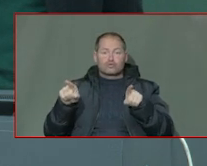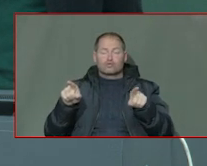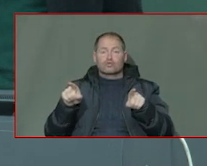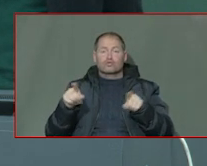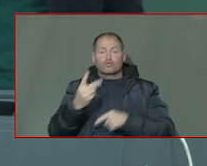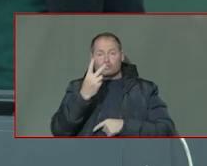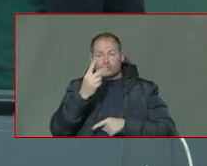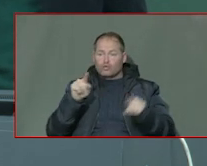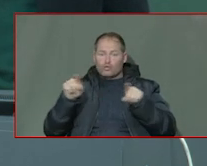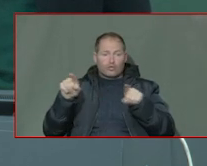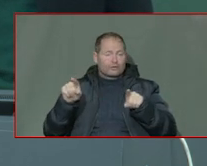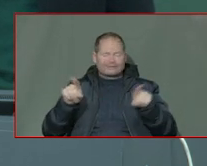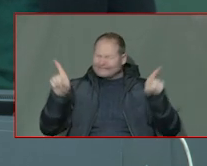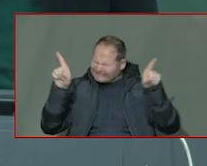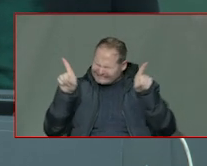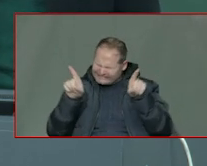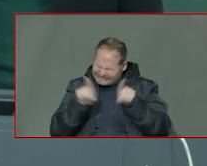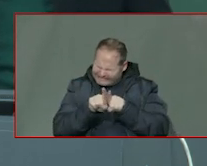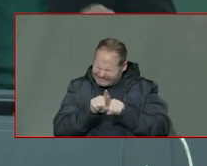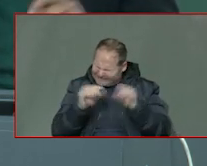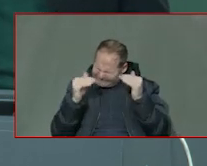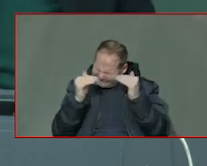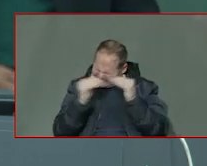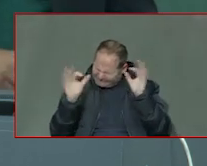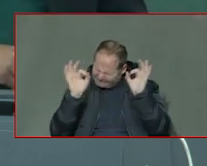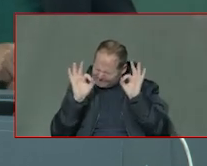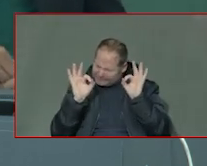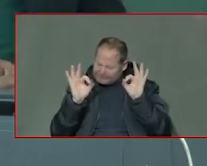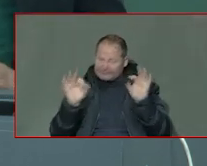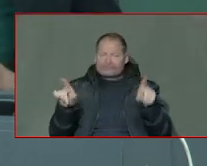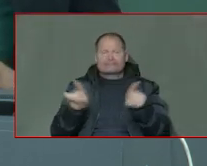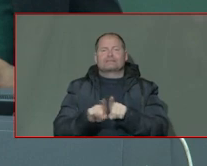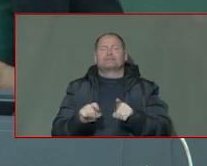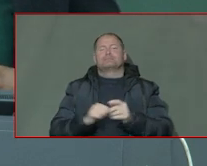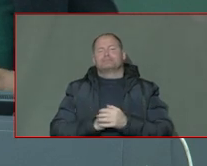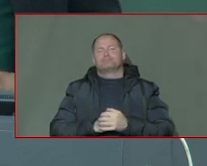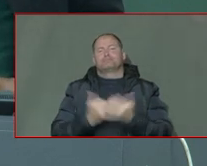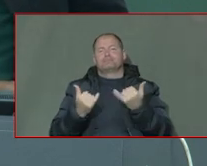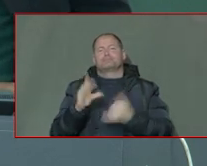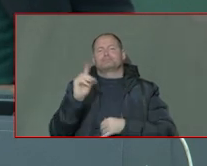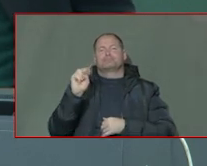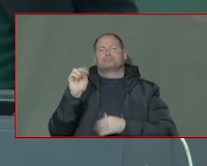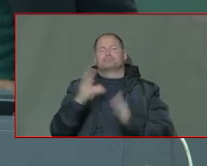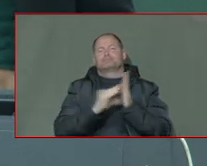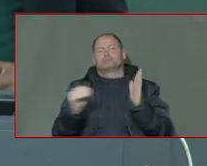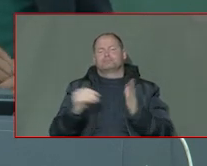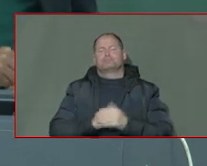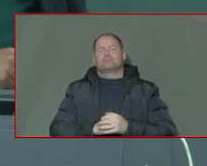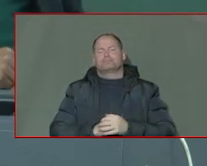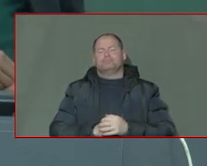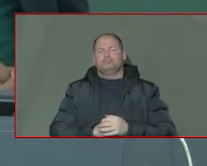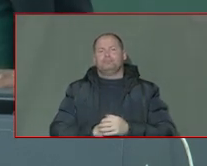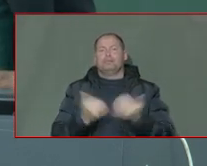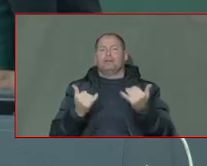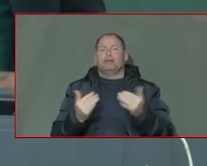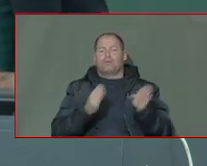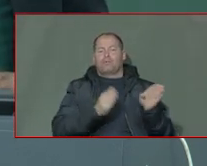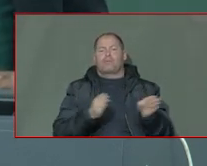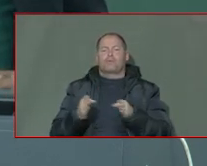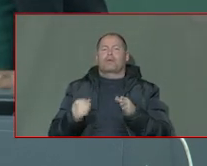one. That is DNA replication. Now, how? How does the process